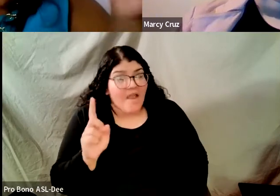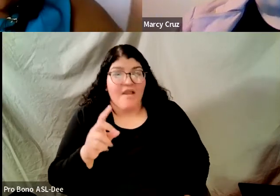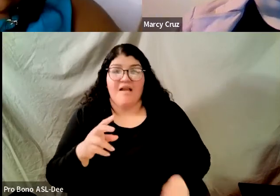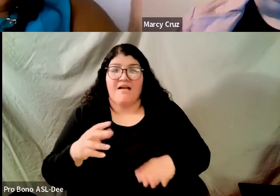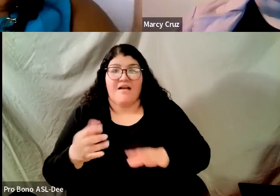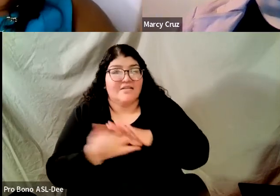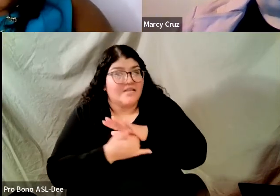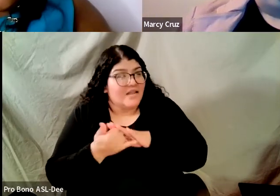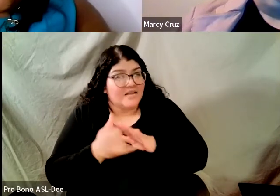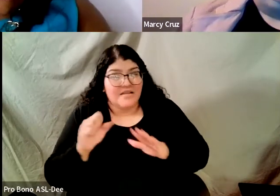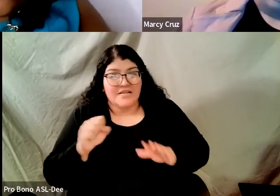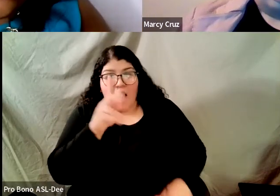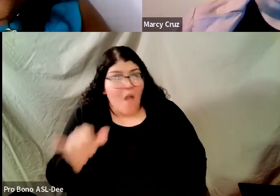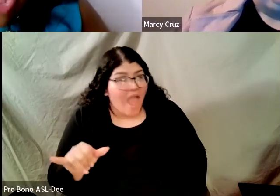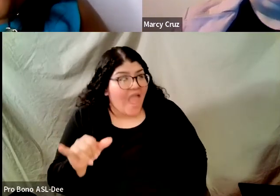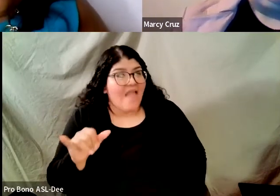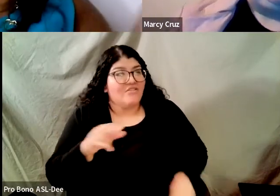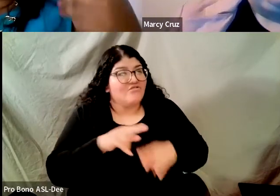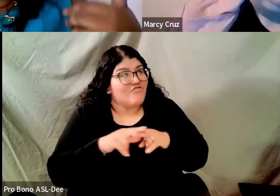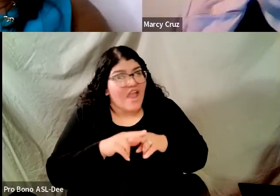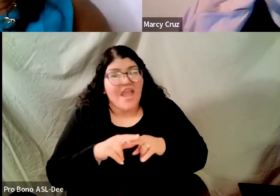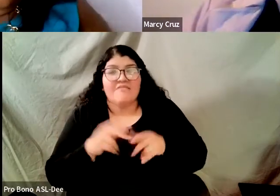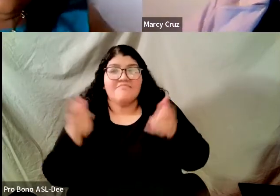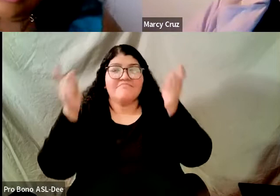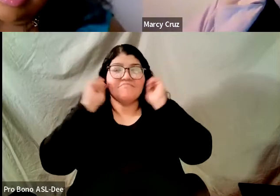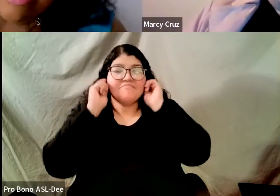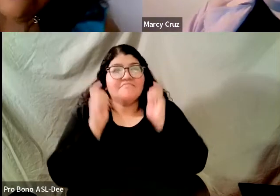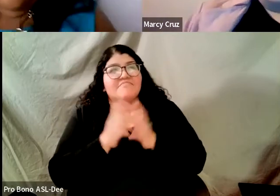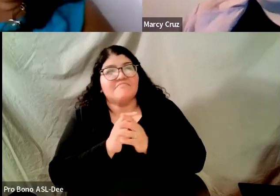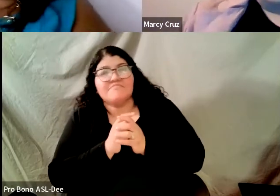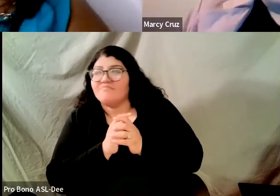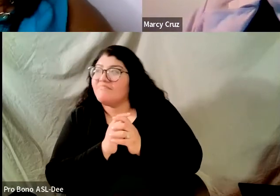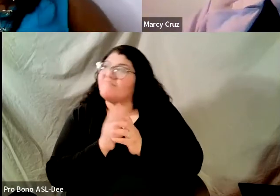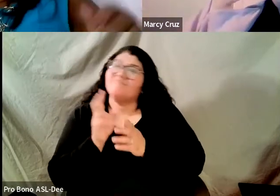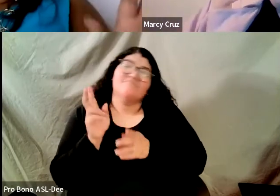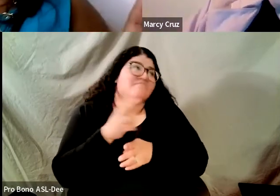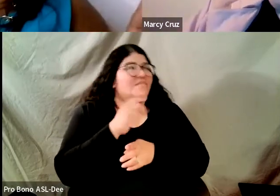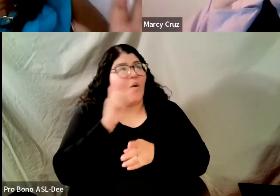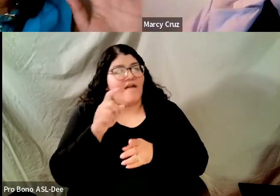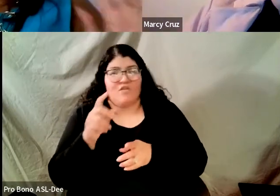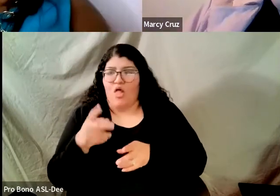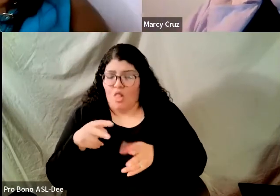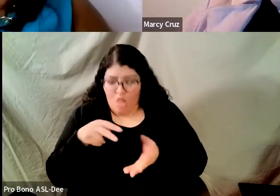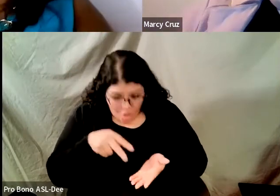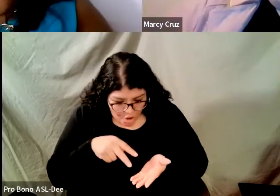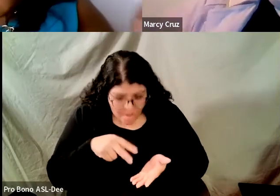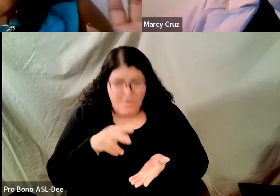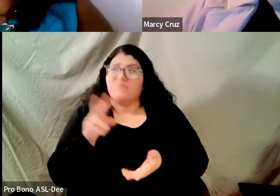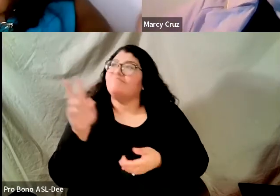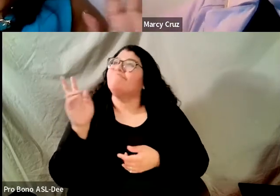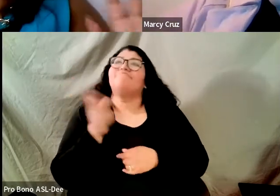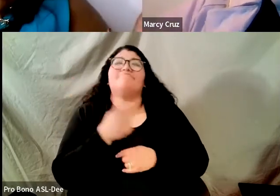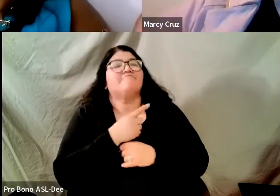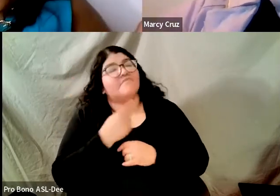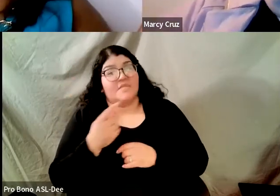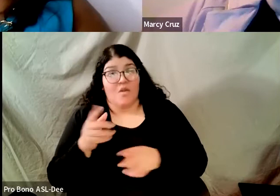have your eyes around your surrounding, and then you can listen to it. So, Yes. And I want to say my podcast is always